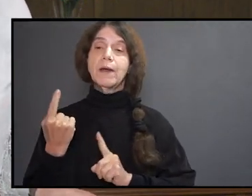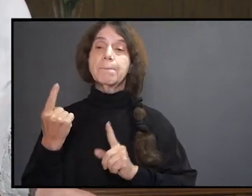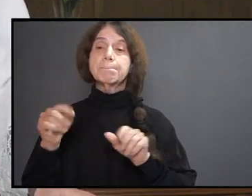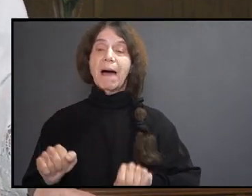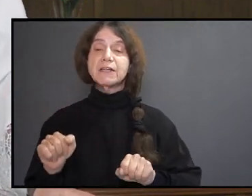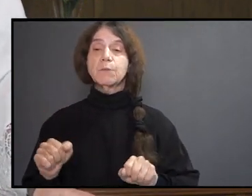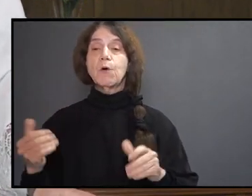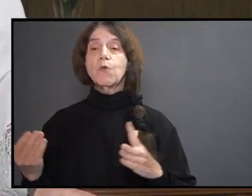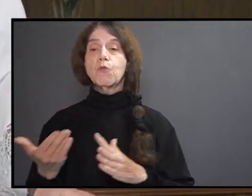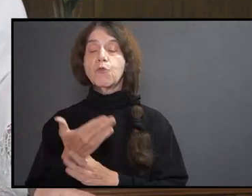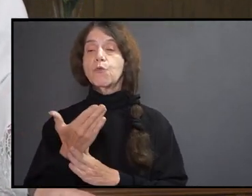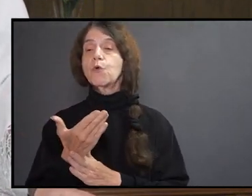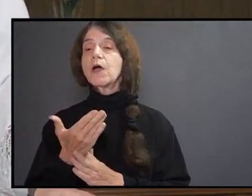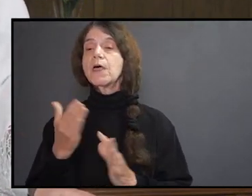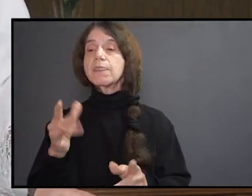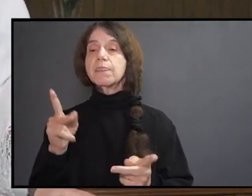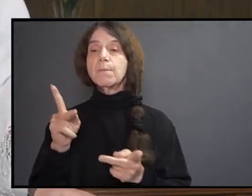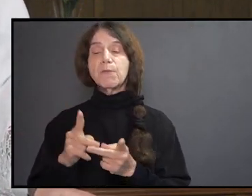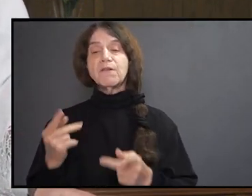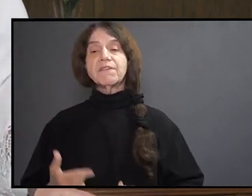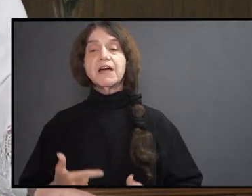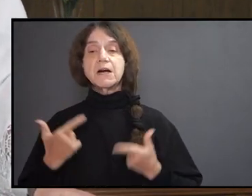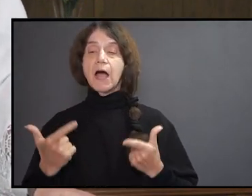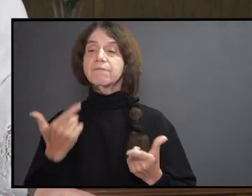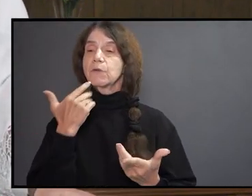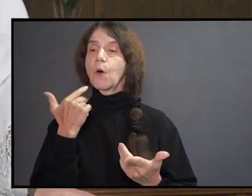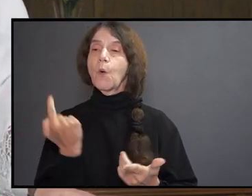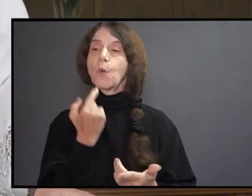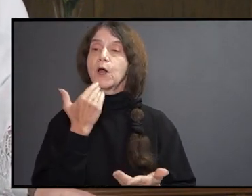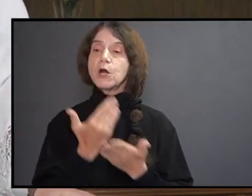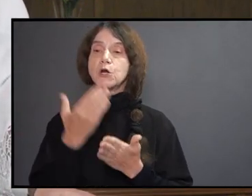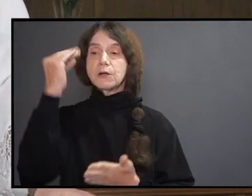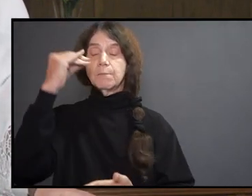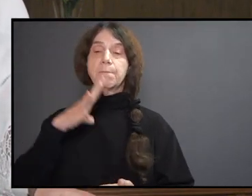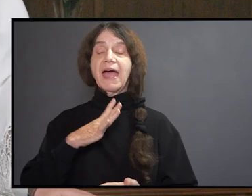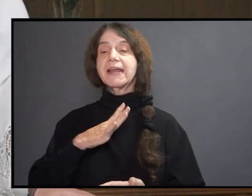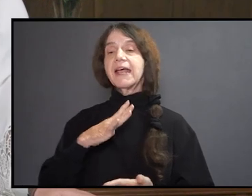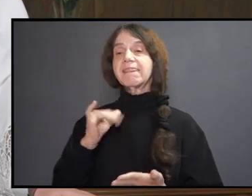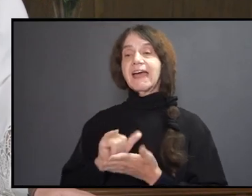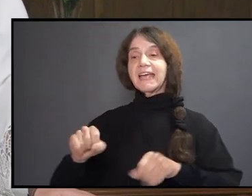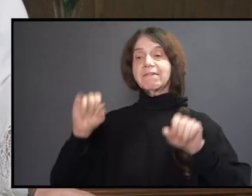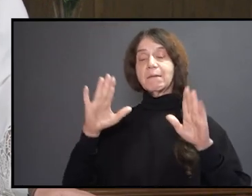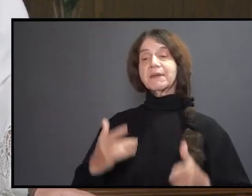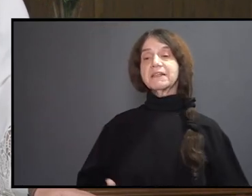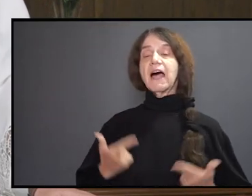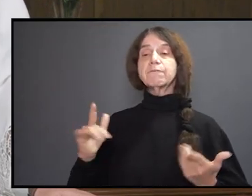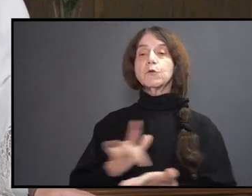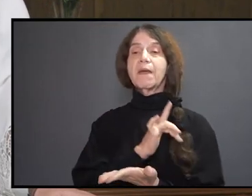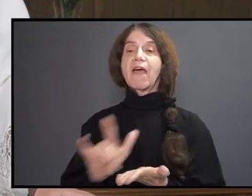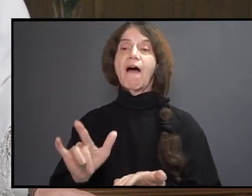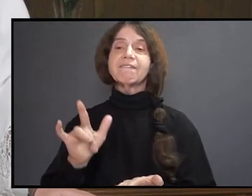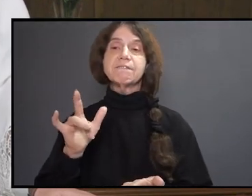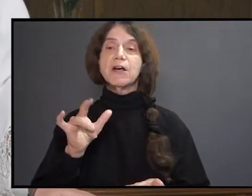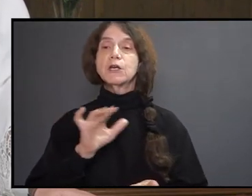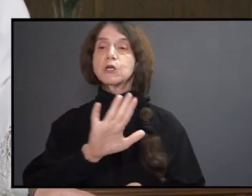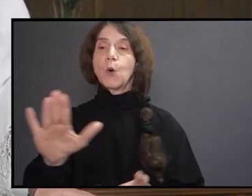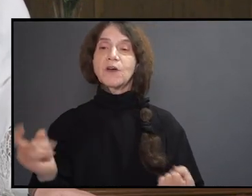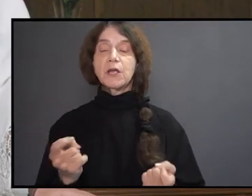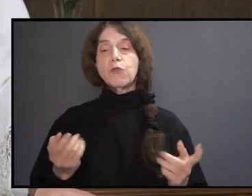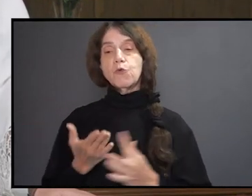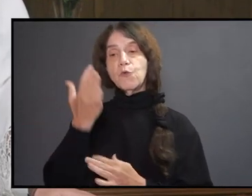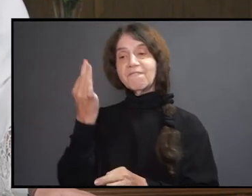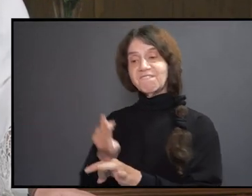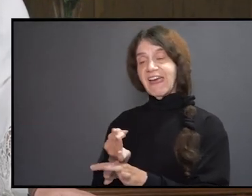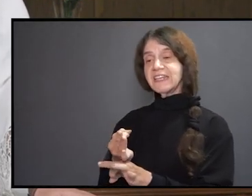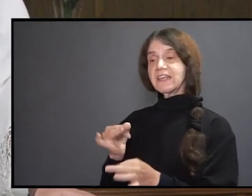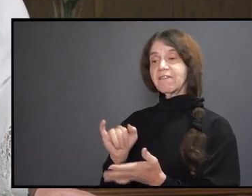gospel, only by the perfect life of the only good man laid down in sacrifice for sins, only by faith in